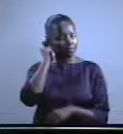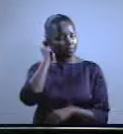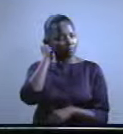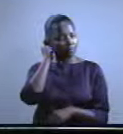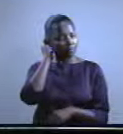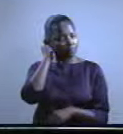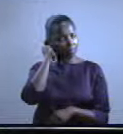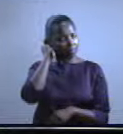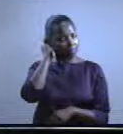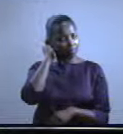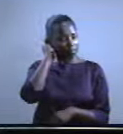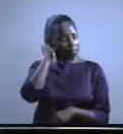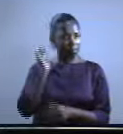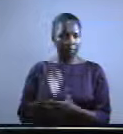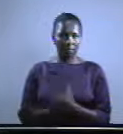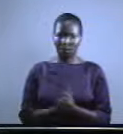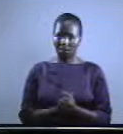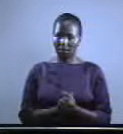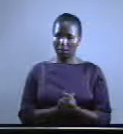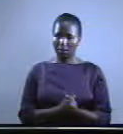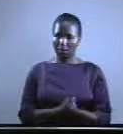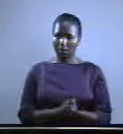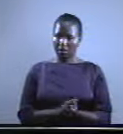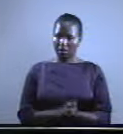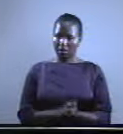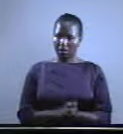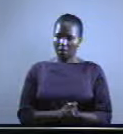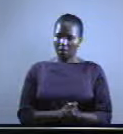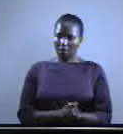No objections.